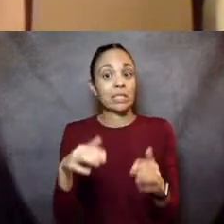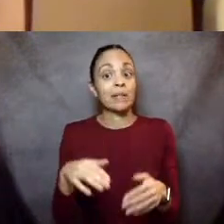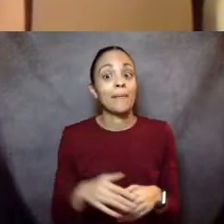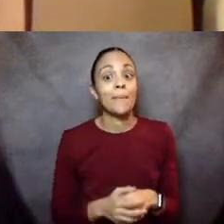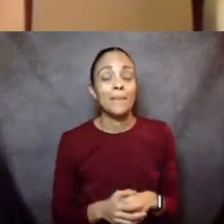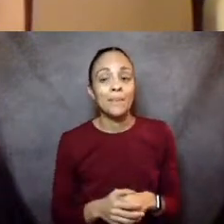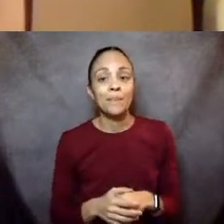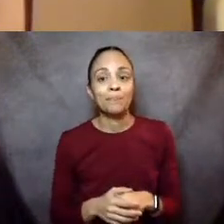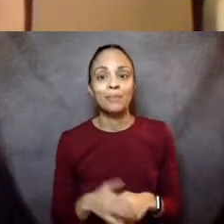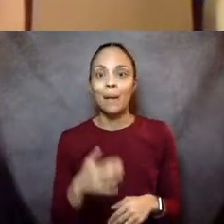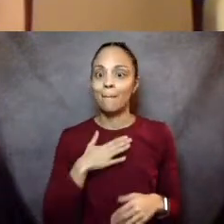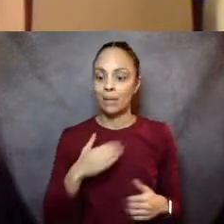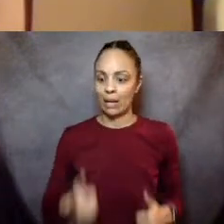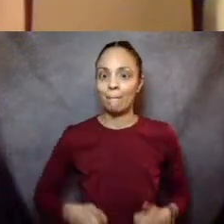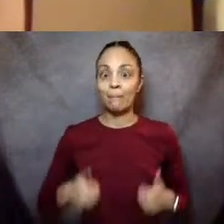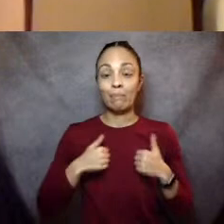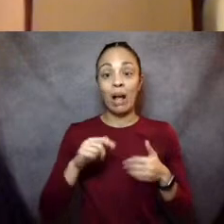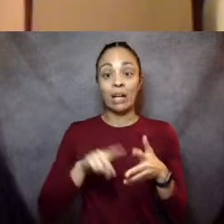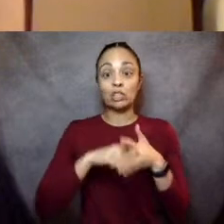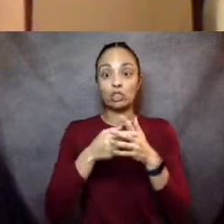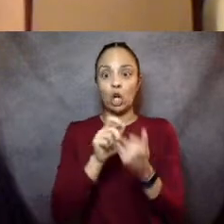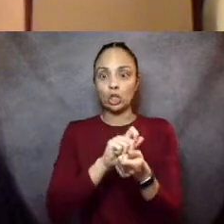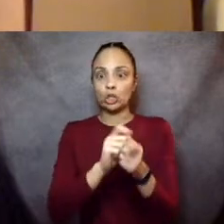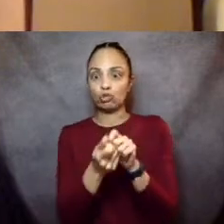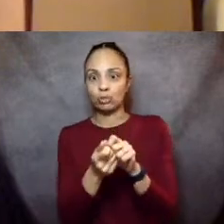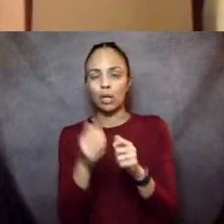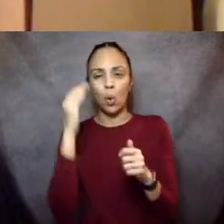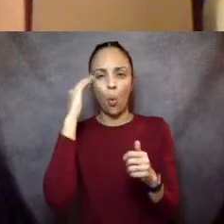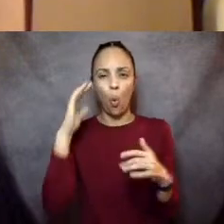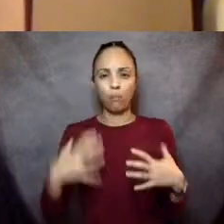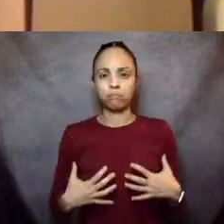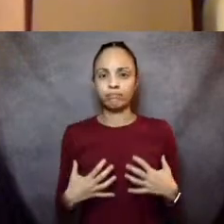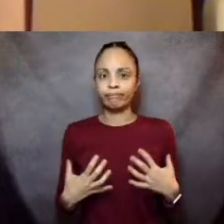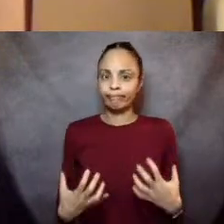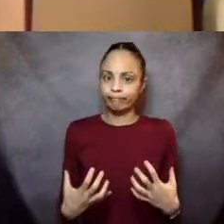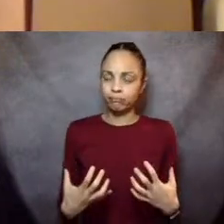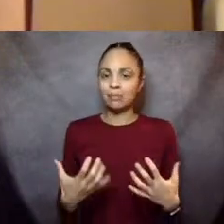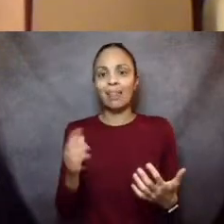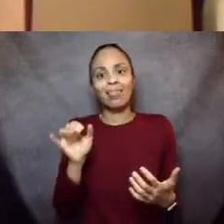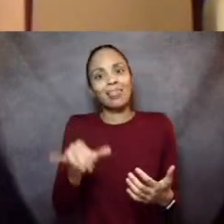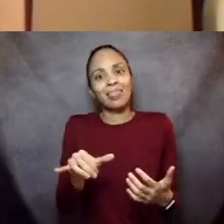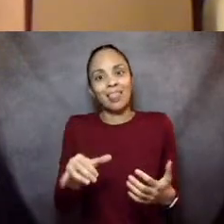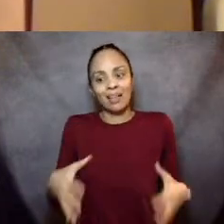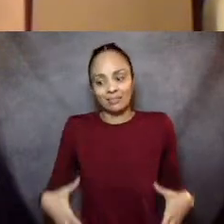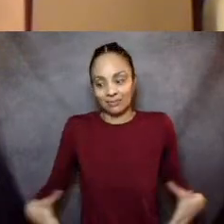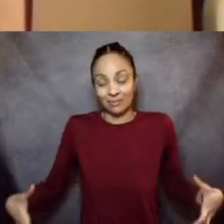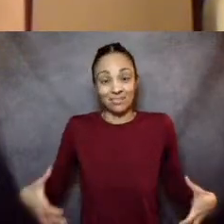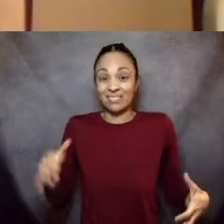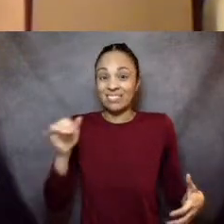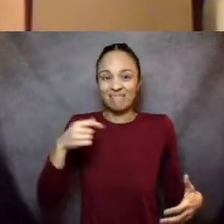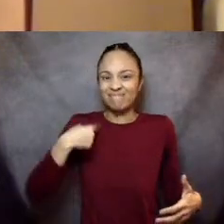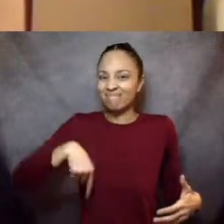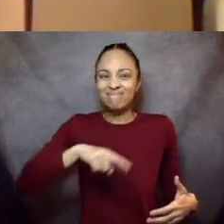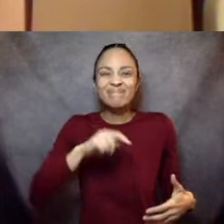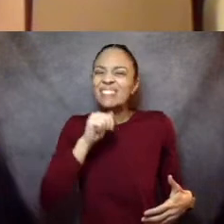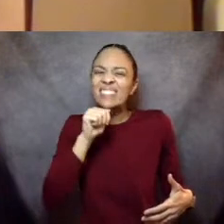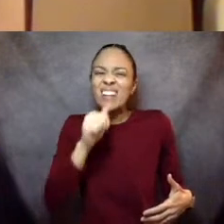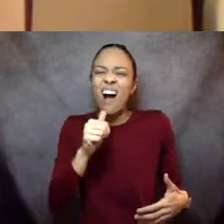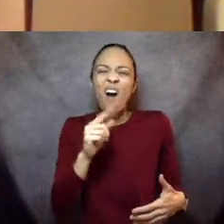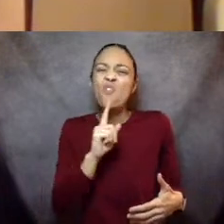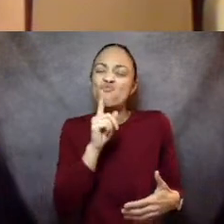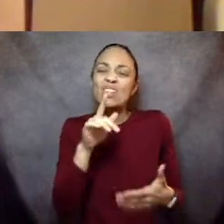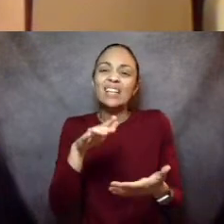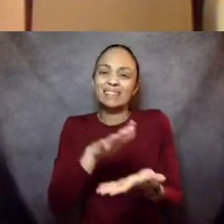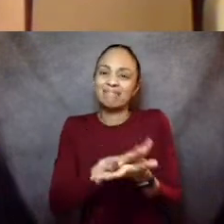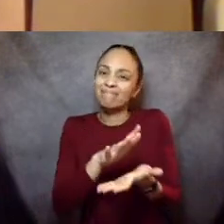body. But fortunately, Garden State Ballet had the wisdom to bring in other